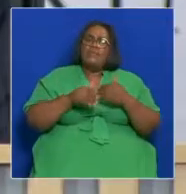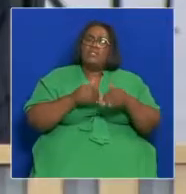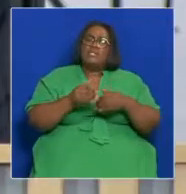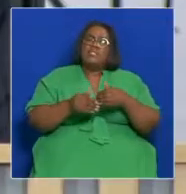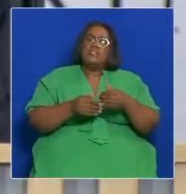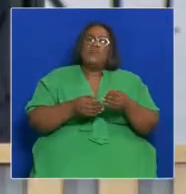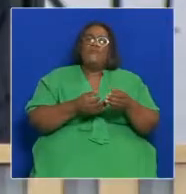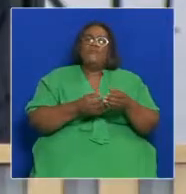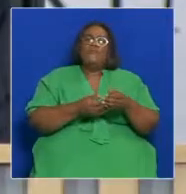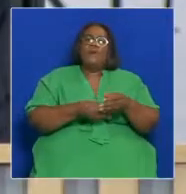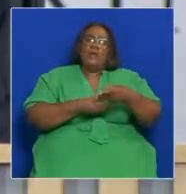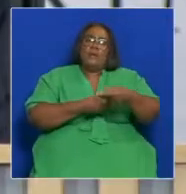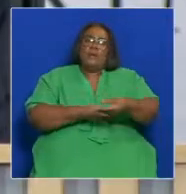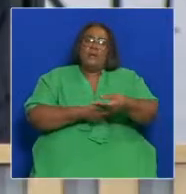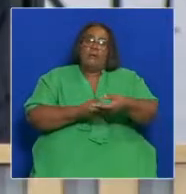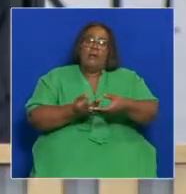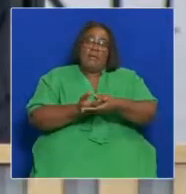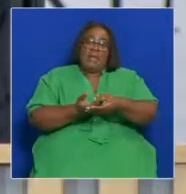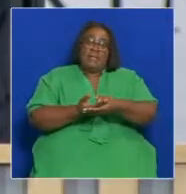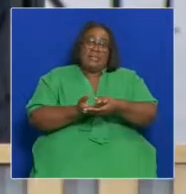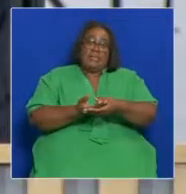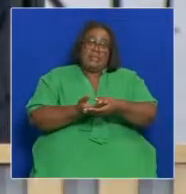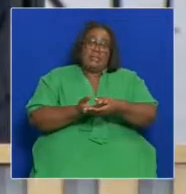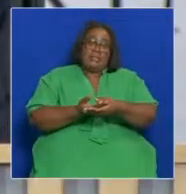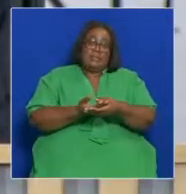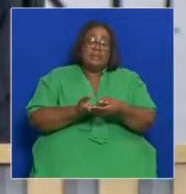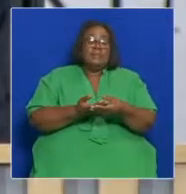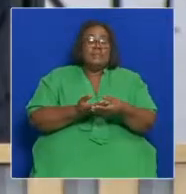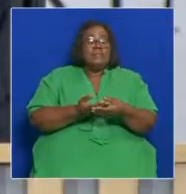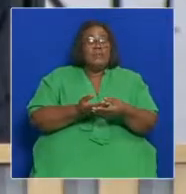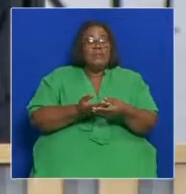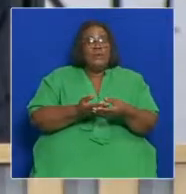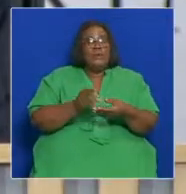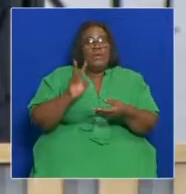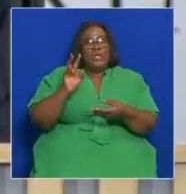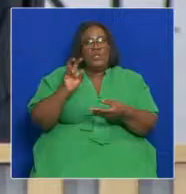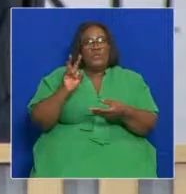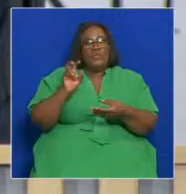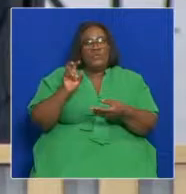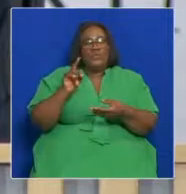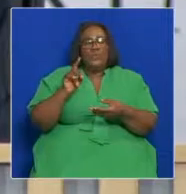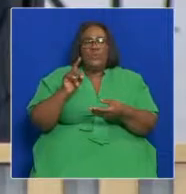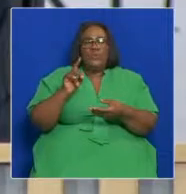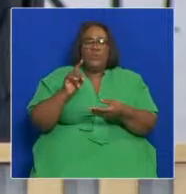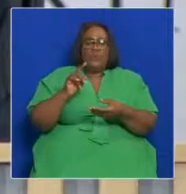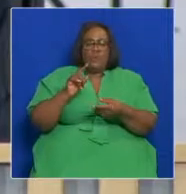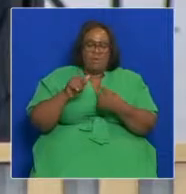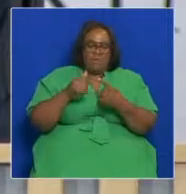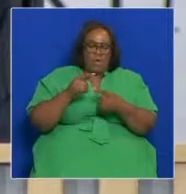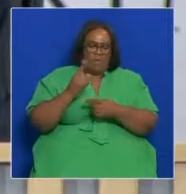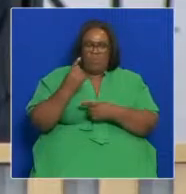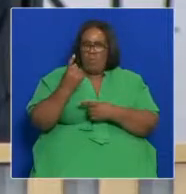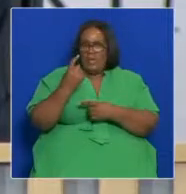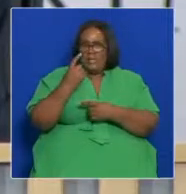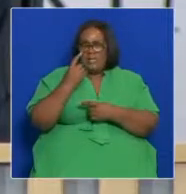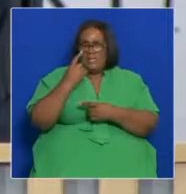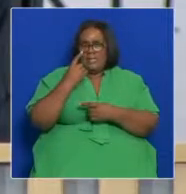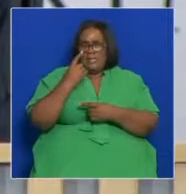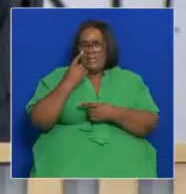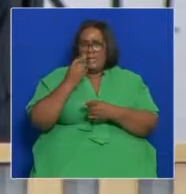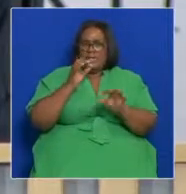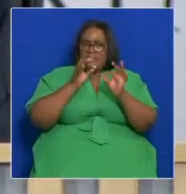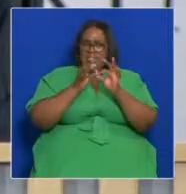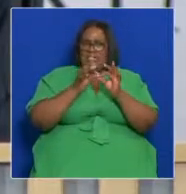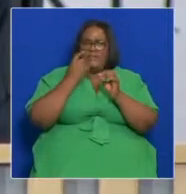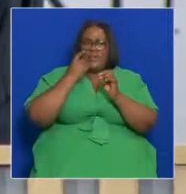the issue relating to one specific witness and how that had